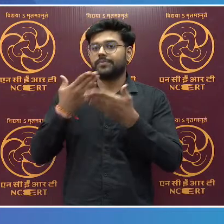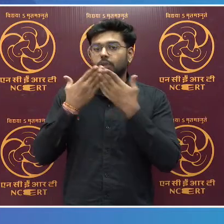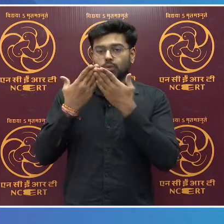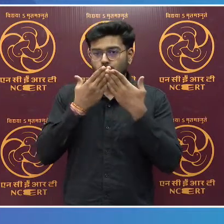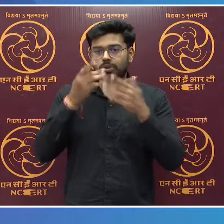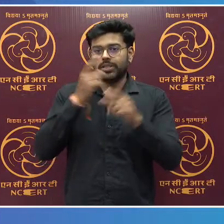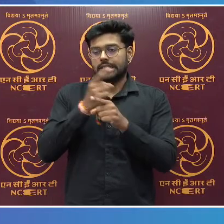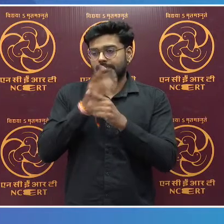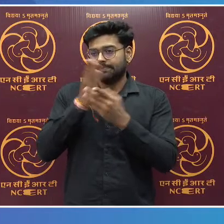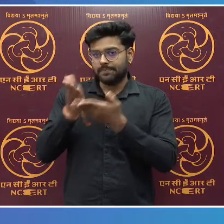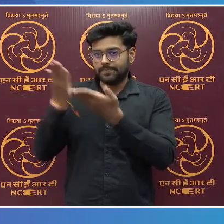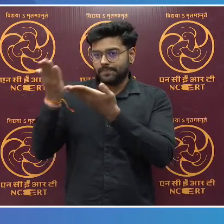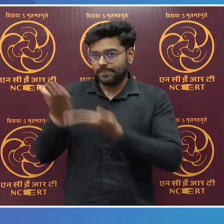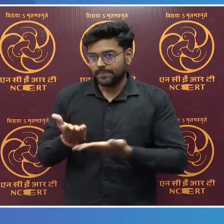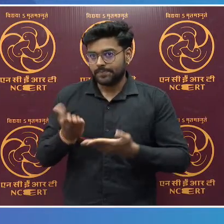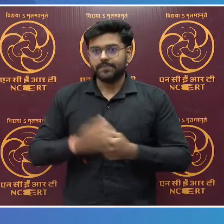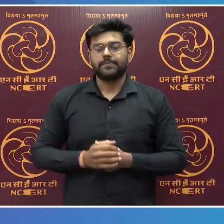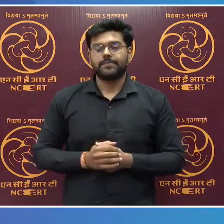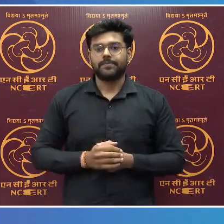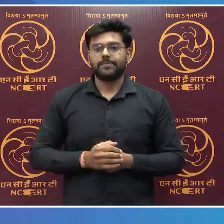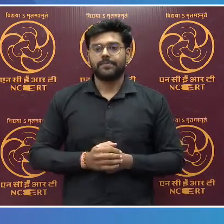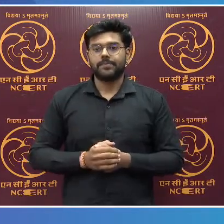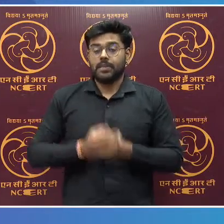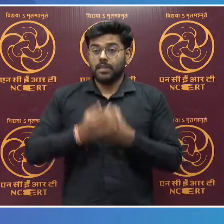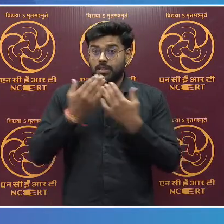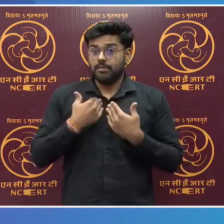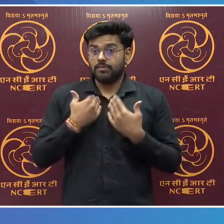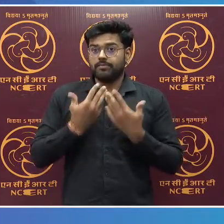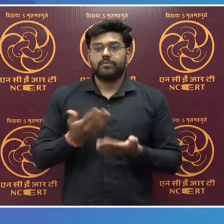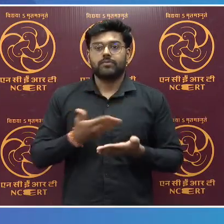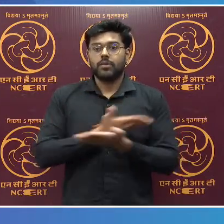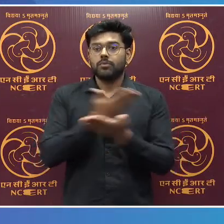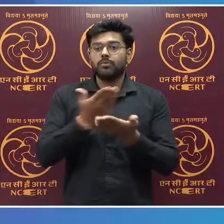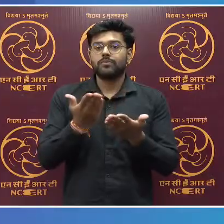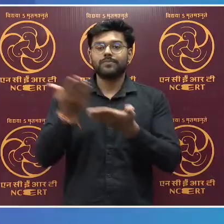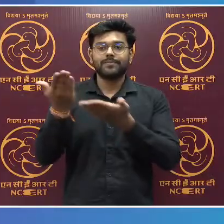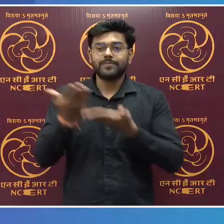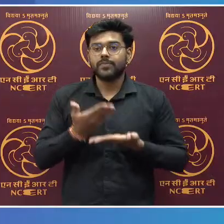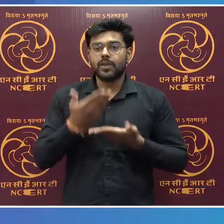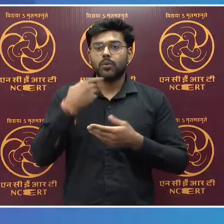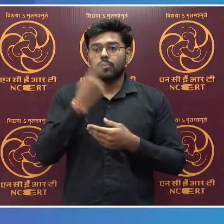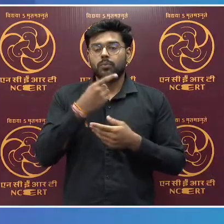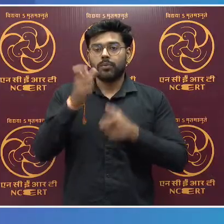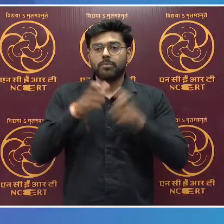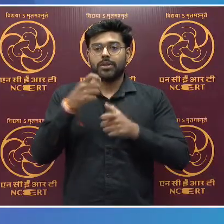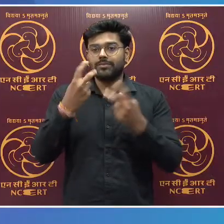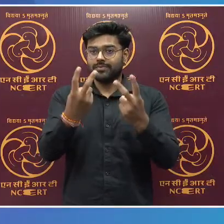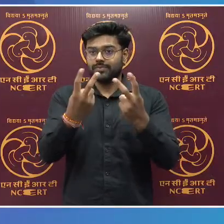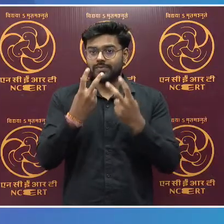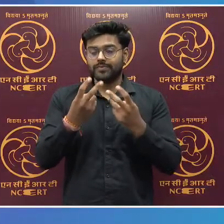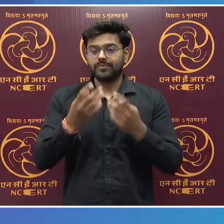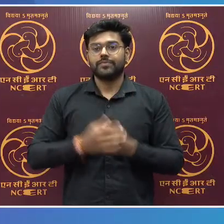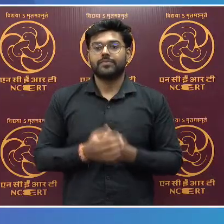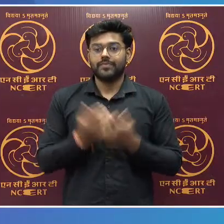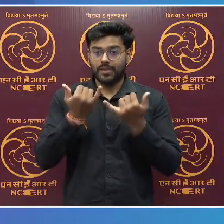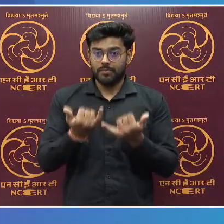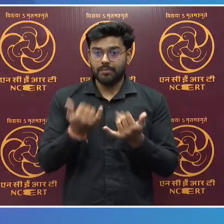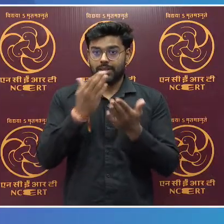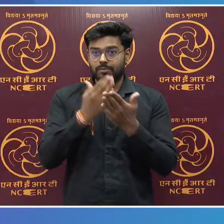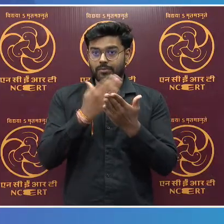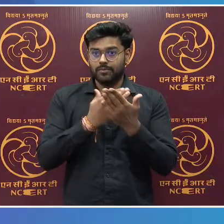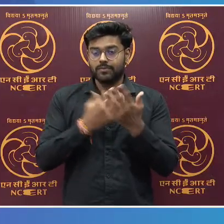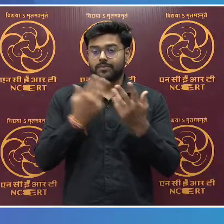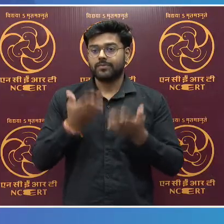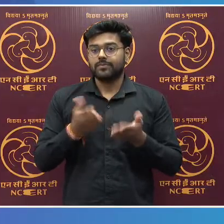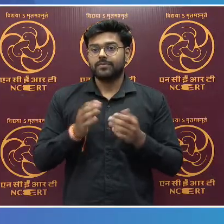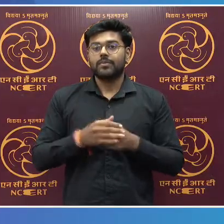session. Thank you so much for being here. And we also welcome all our viewers who are watching us right now in this session.